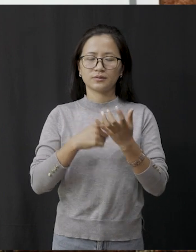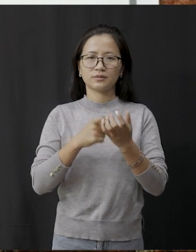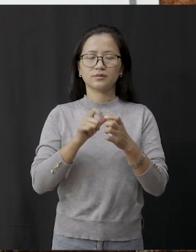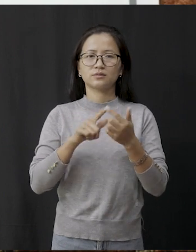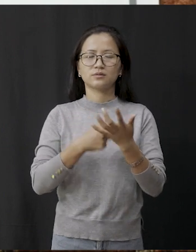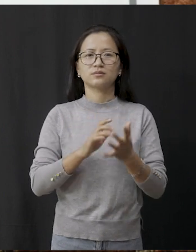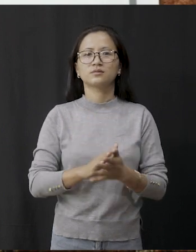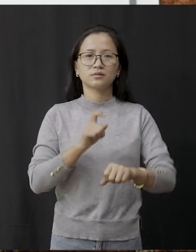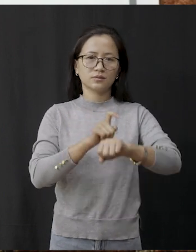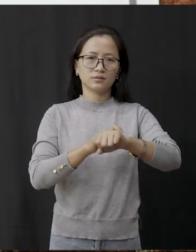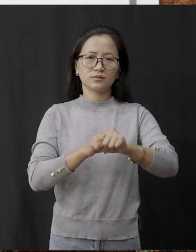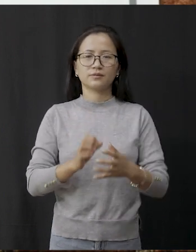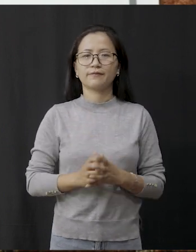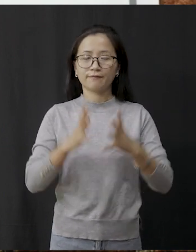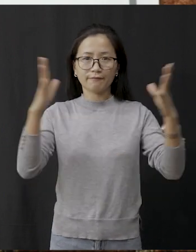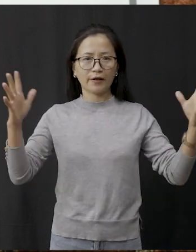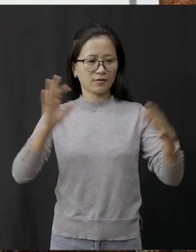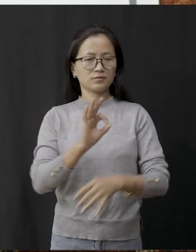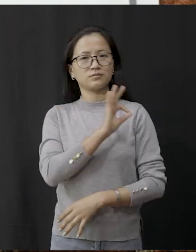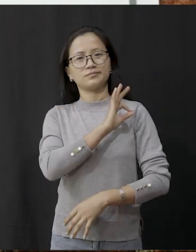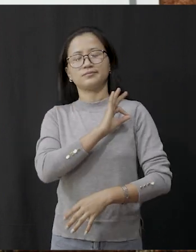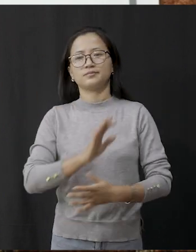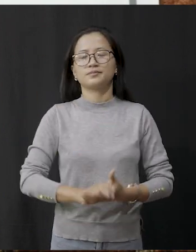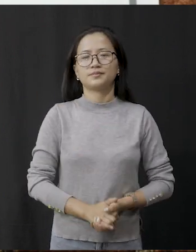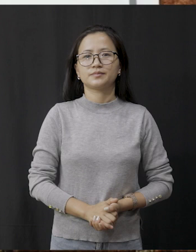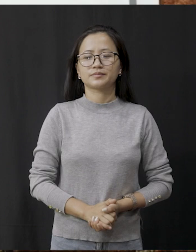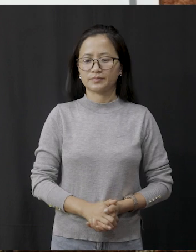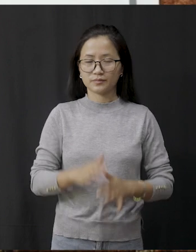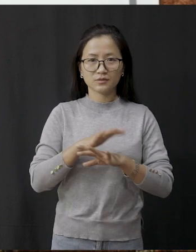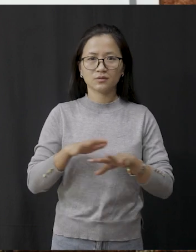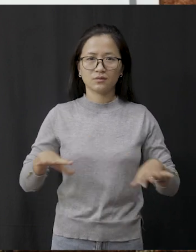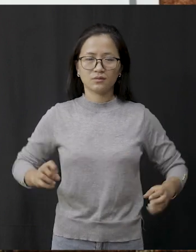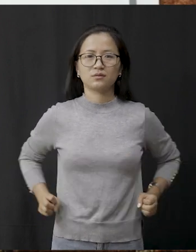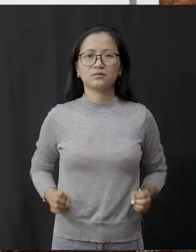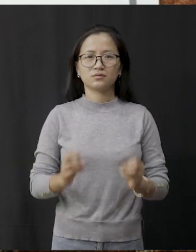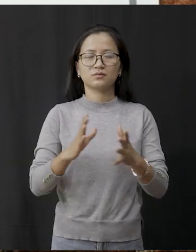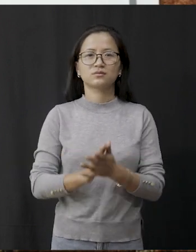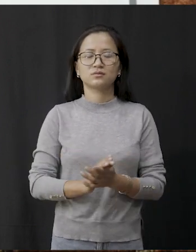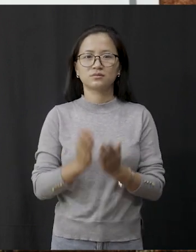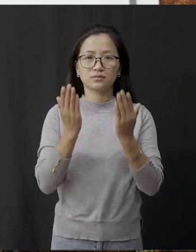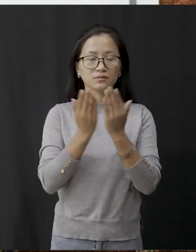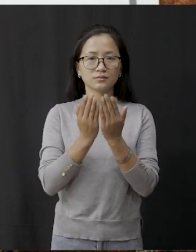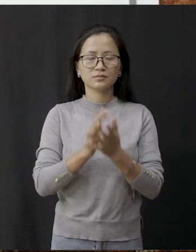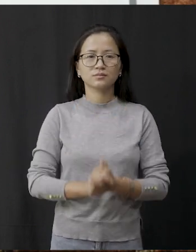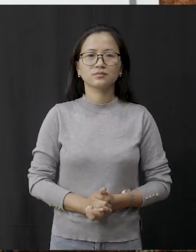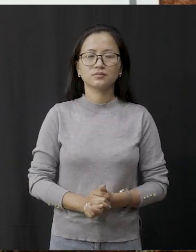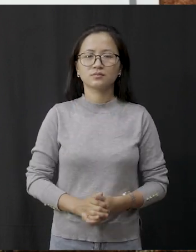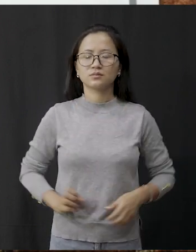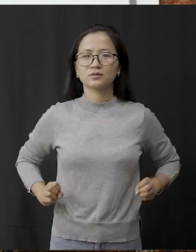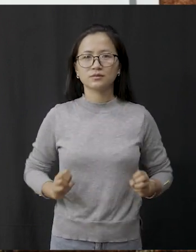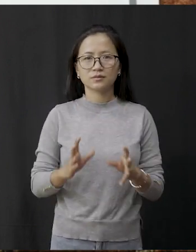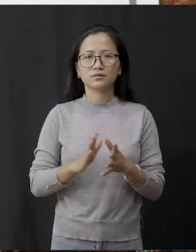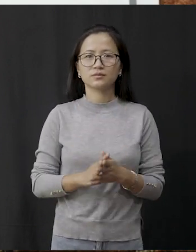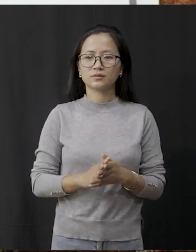this chapter is going to be very, very interesting. Now students, to start this chapter, uh, let me start